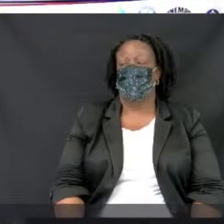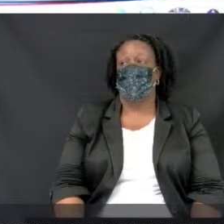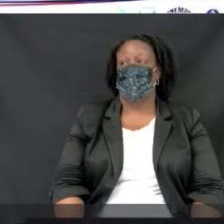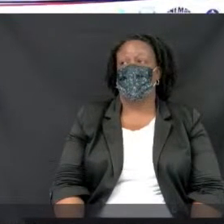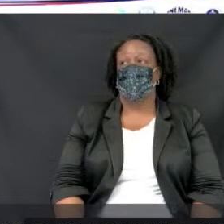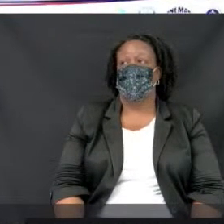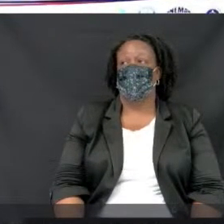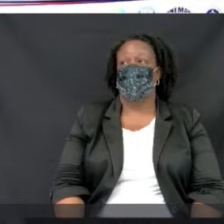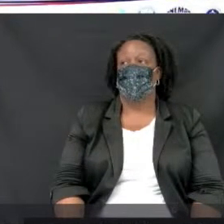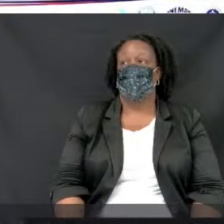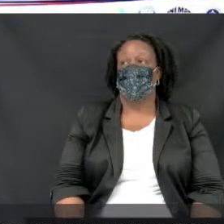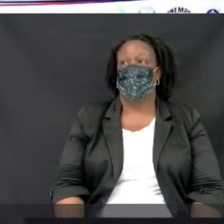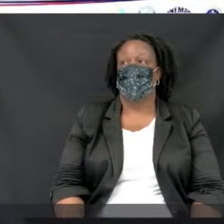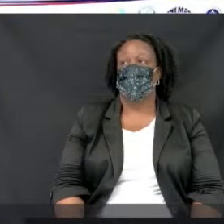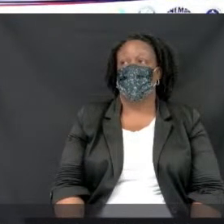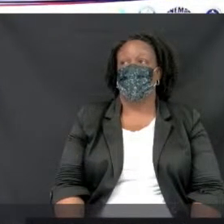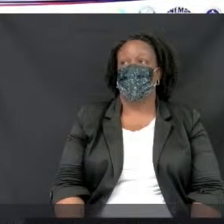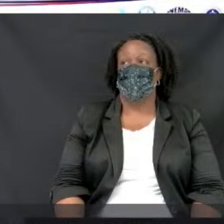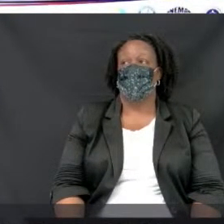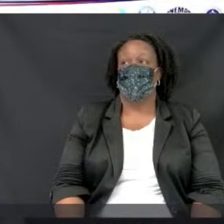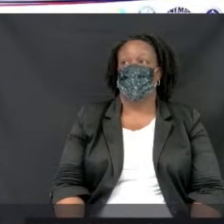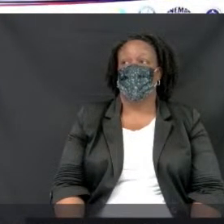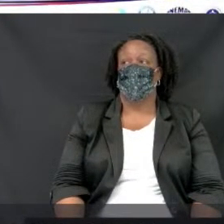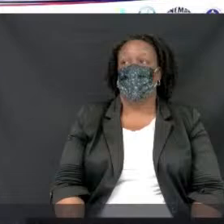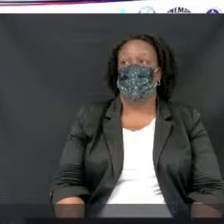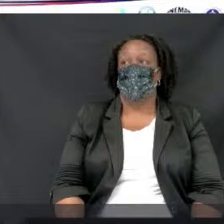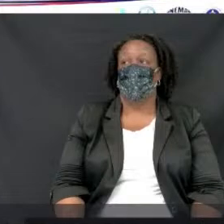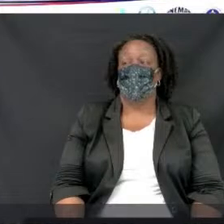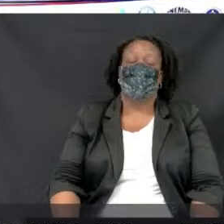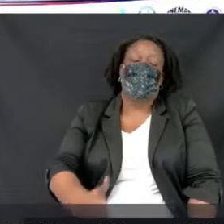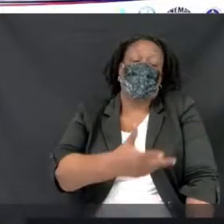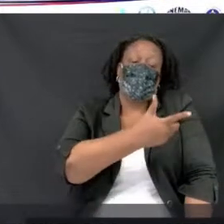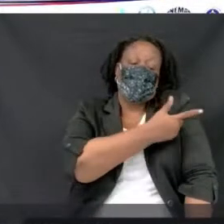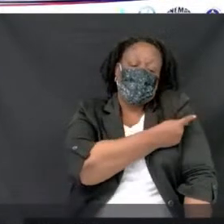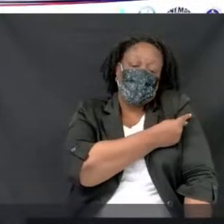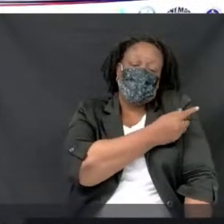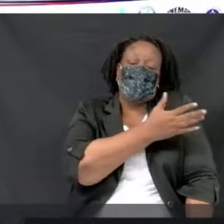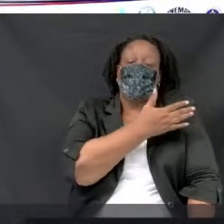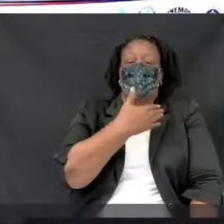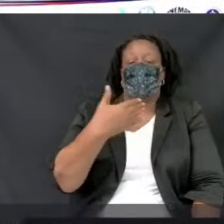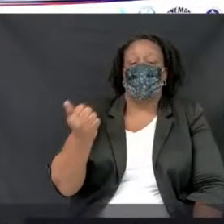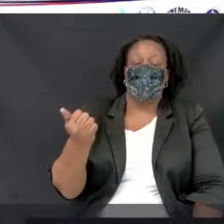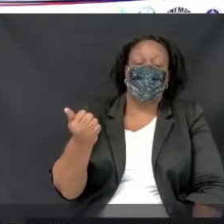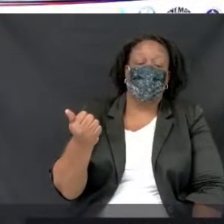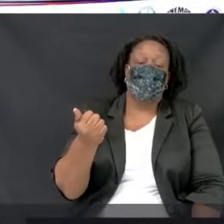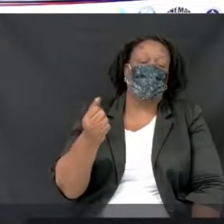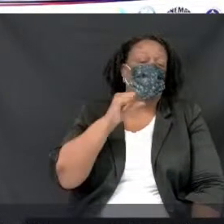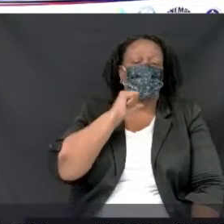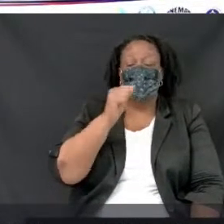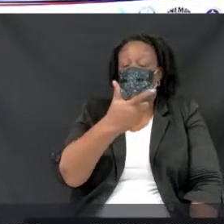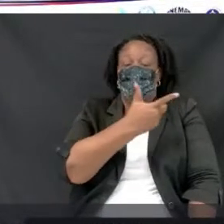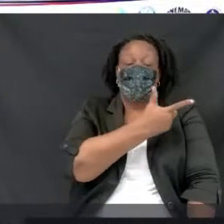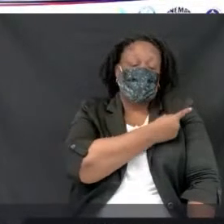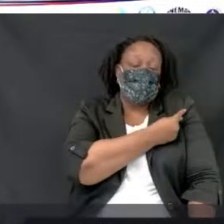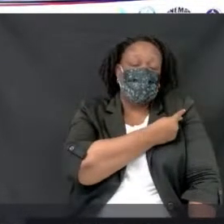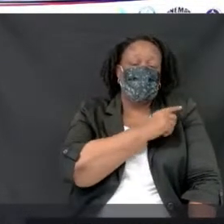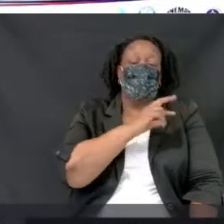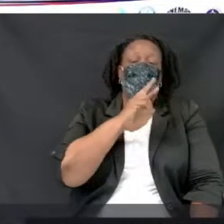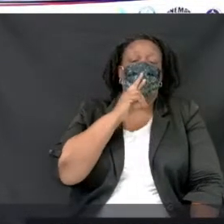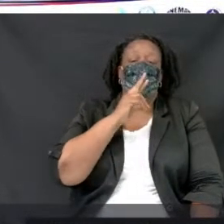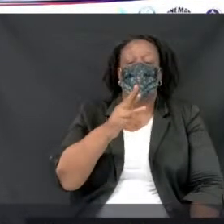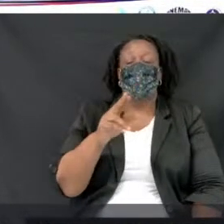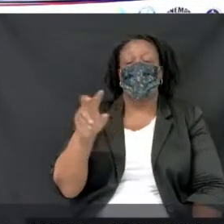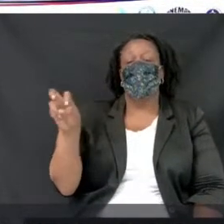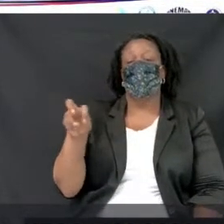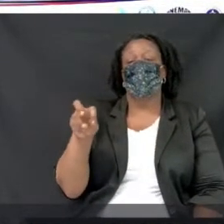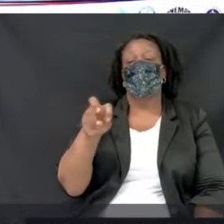at the hospitals, are traveling on public transport, teaching, etc. Why